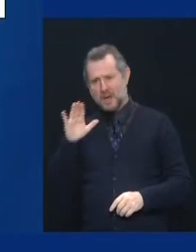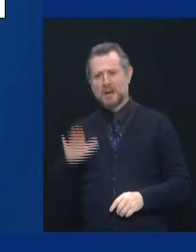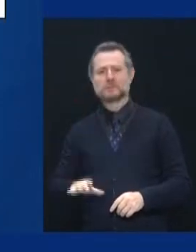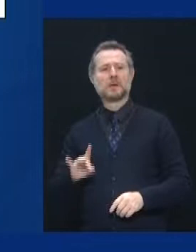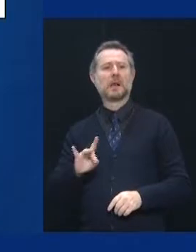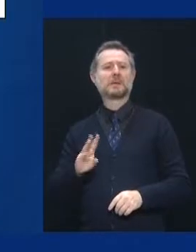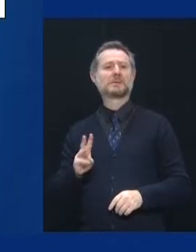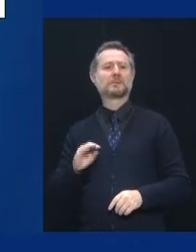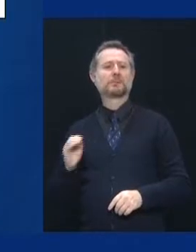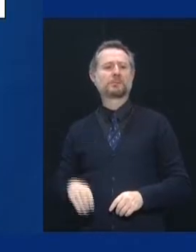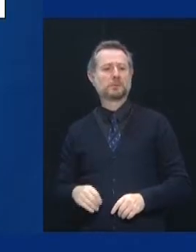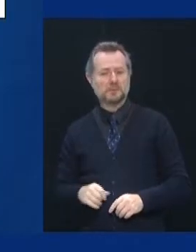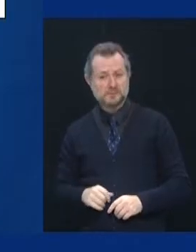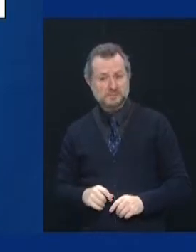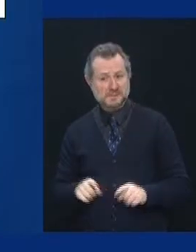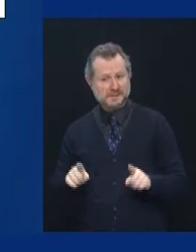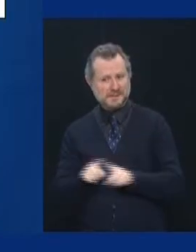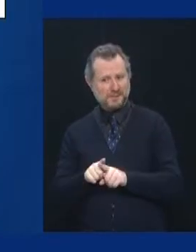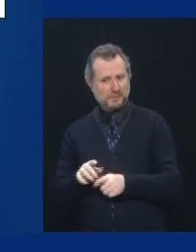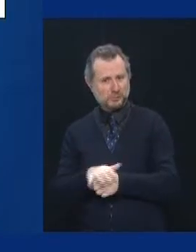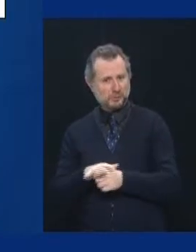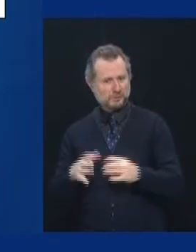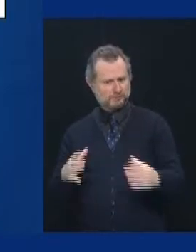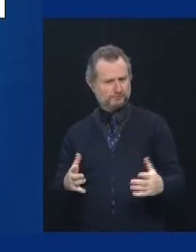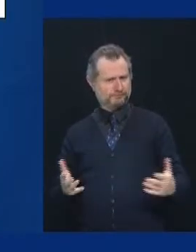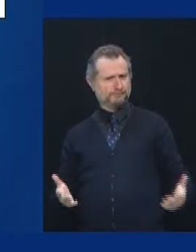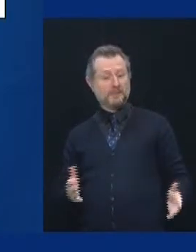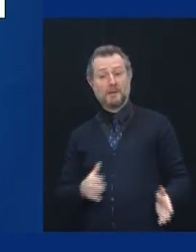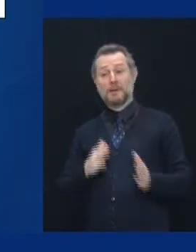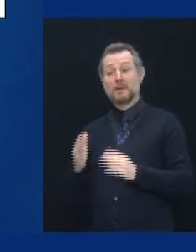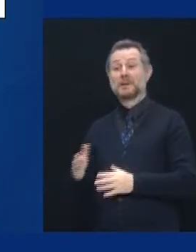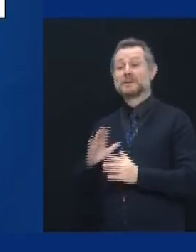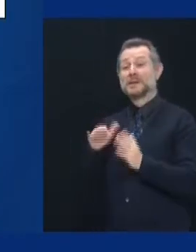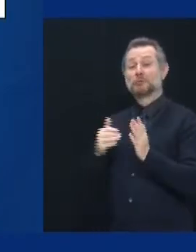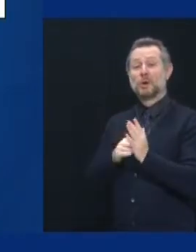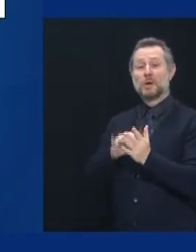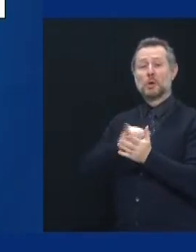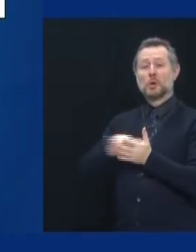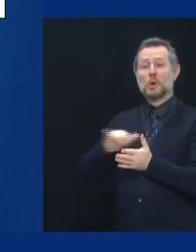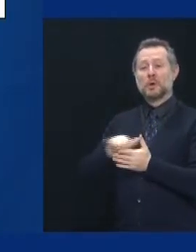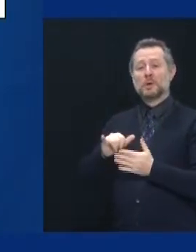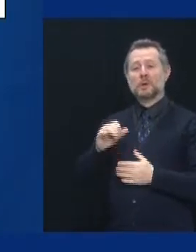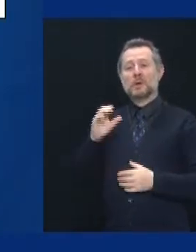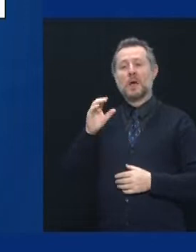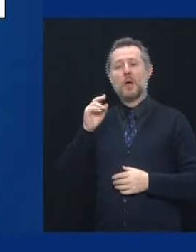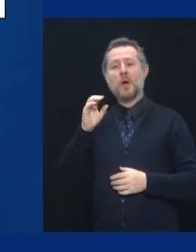100. Central New York, Onondaga County Health Department, 100%, great.